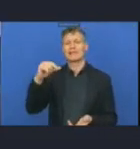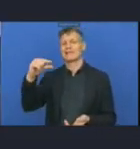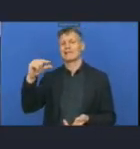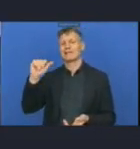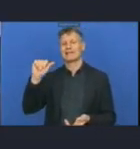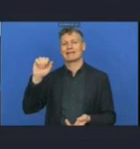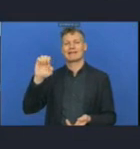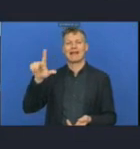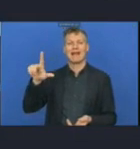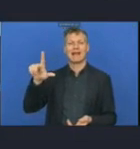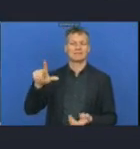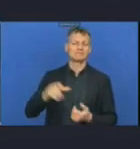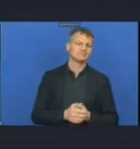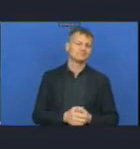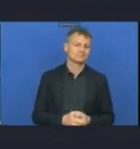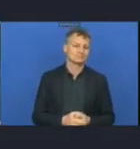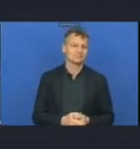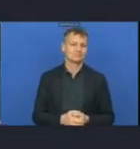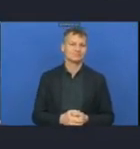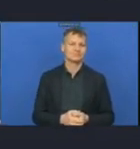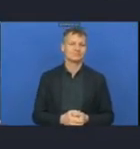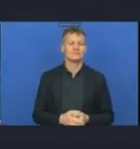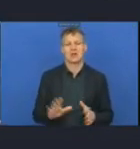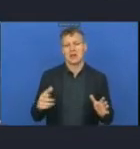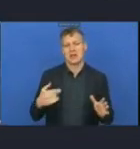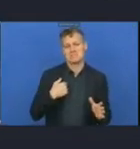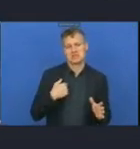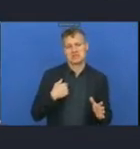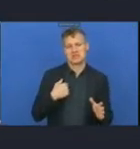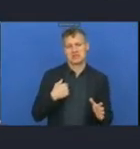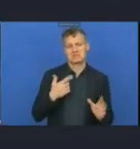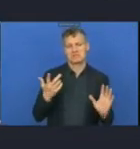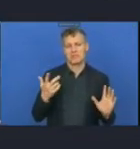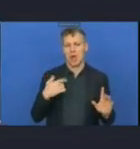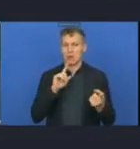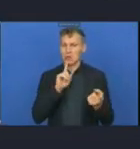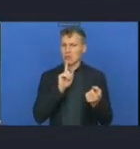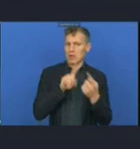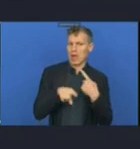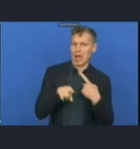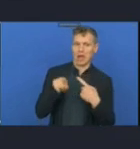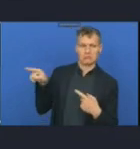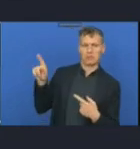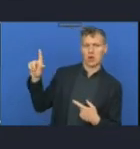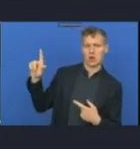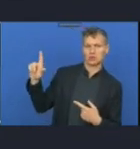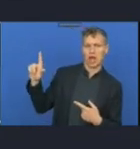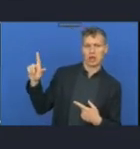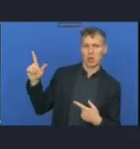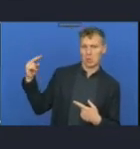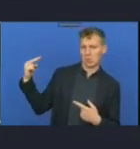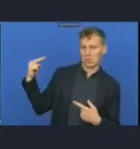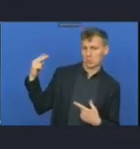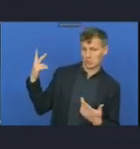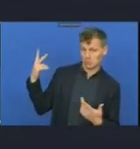I'll reply under the watch of Luciano, but if I understand well, yes, I mean, this is any type of